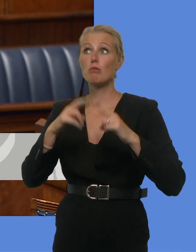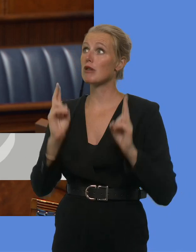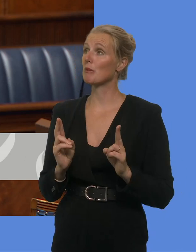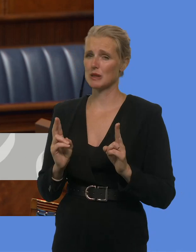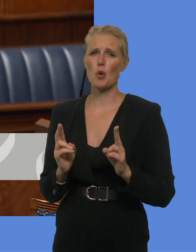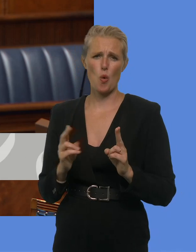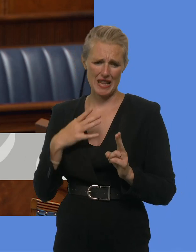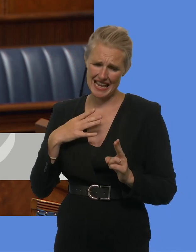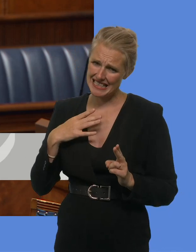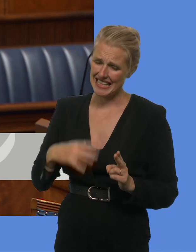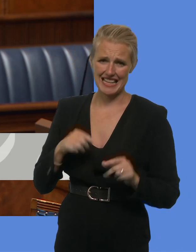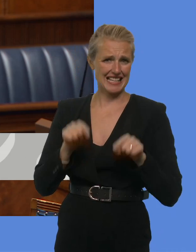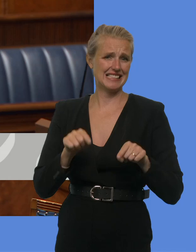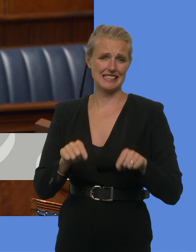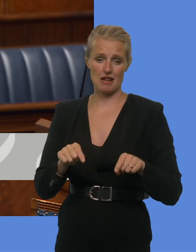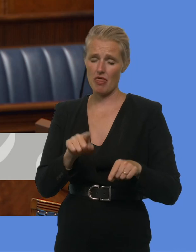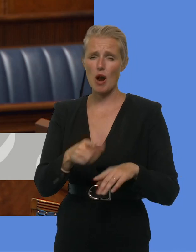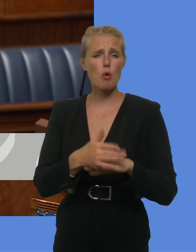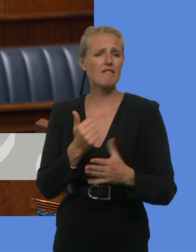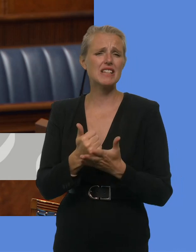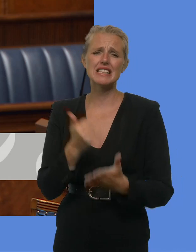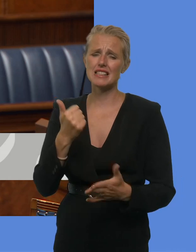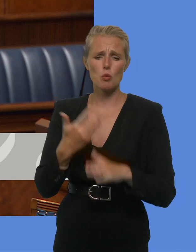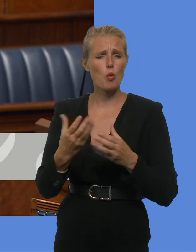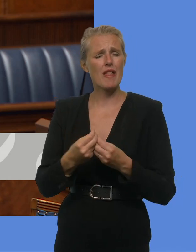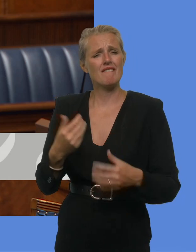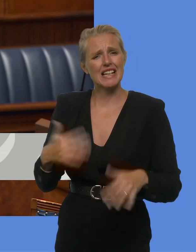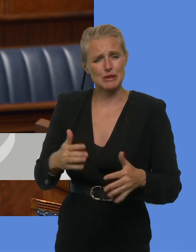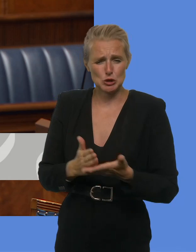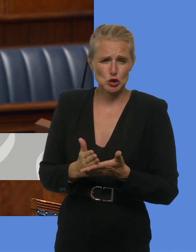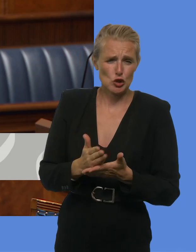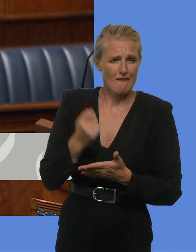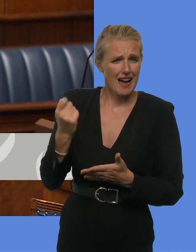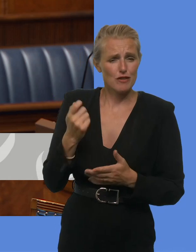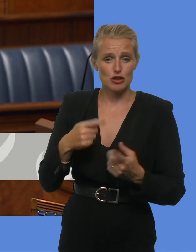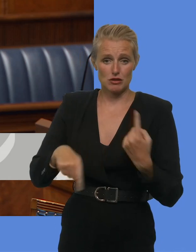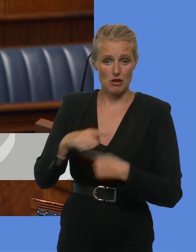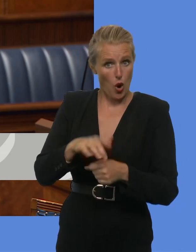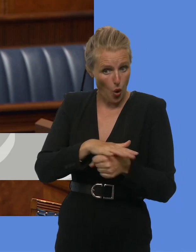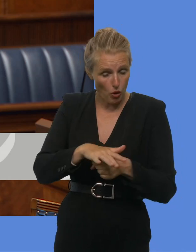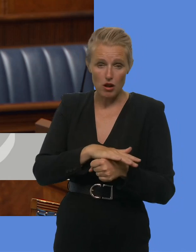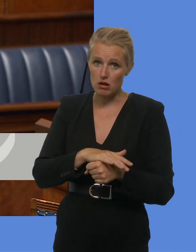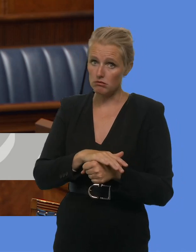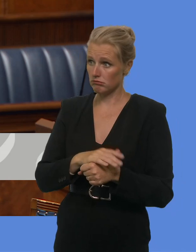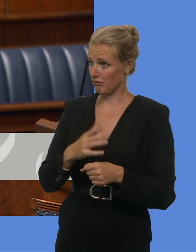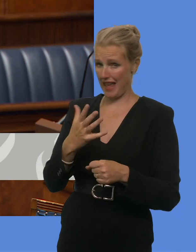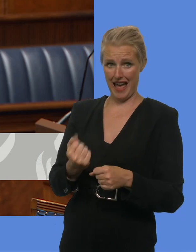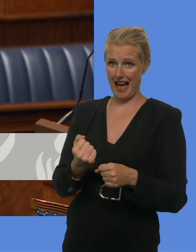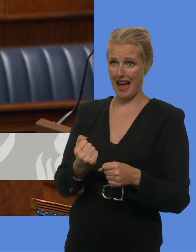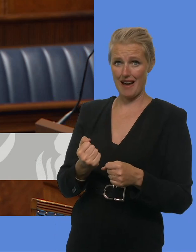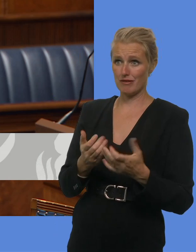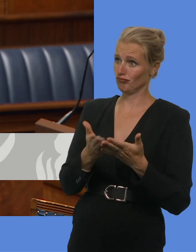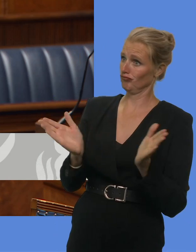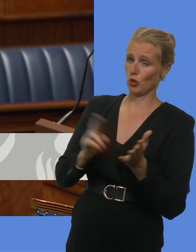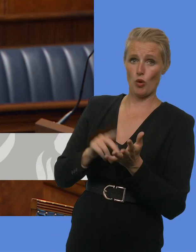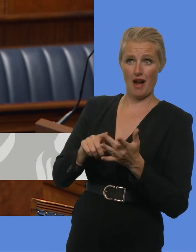absolute need. They do fantastic work working with victims and survivors, not just, of course, in your local constituency, but they have a presence now throughout